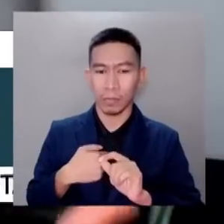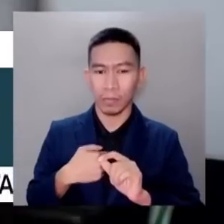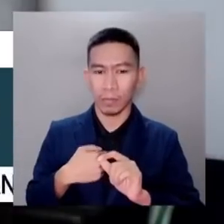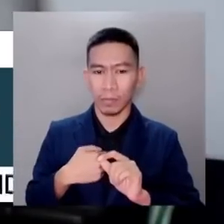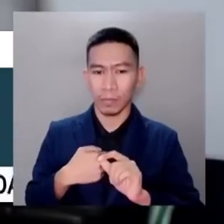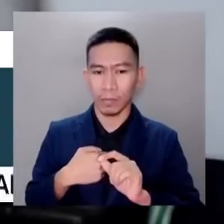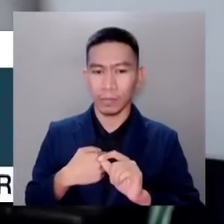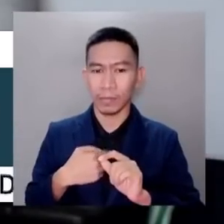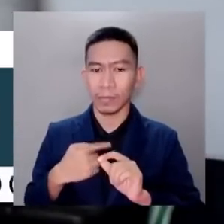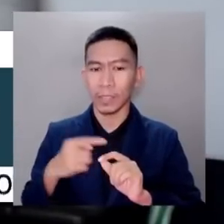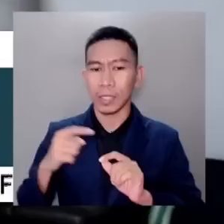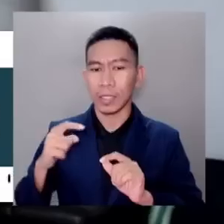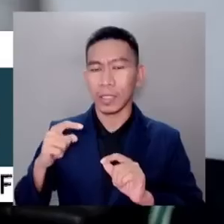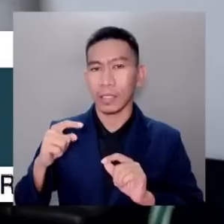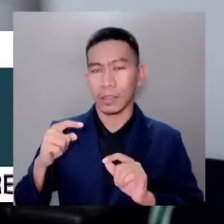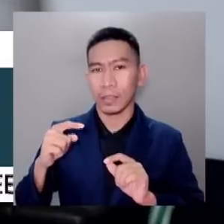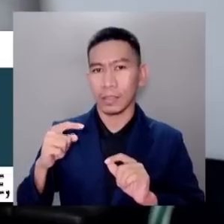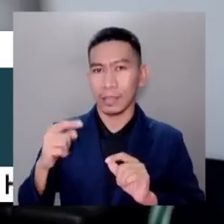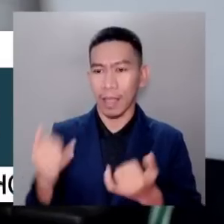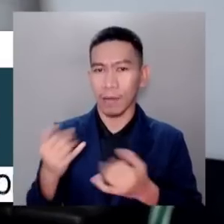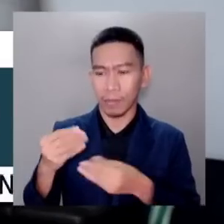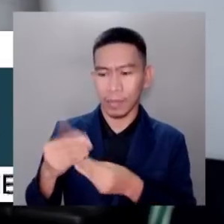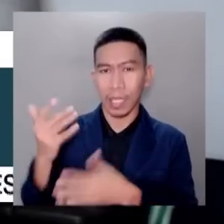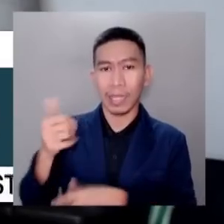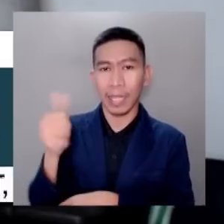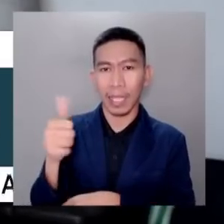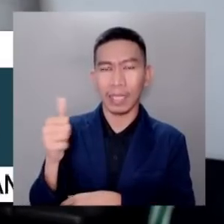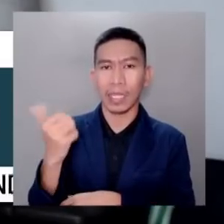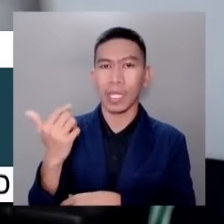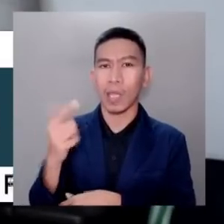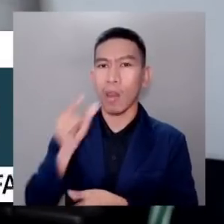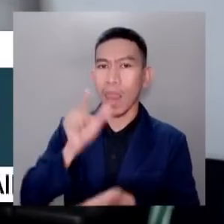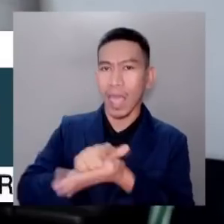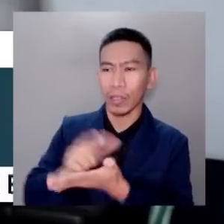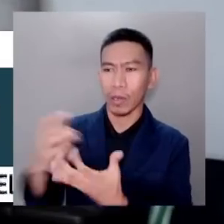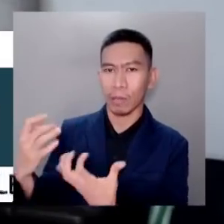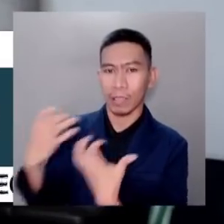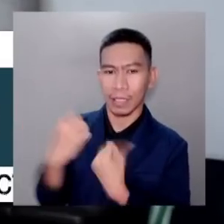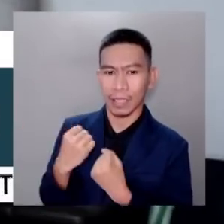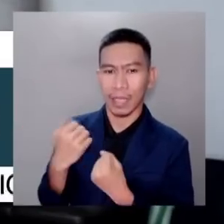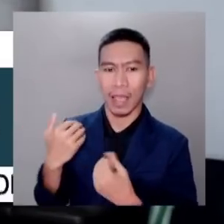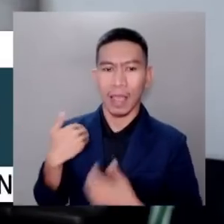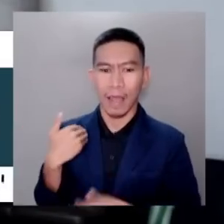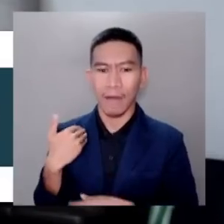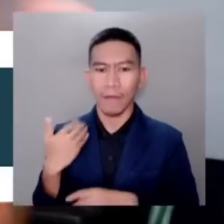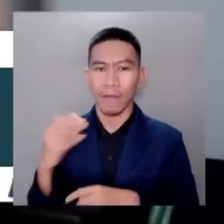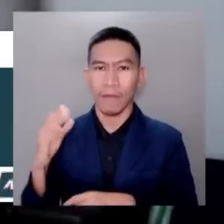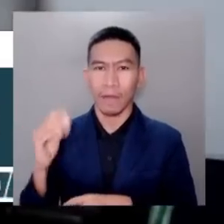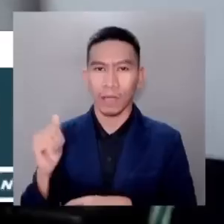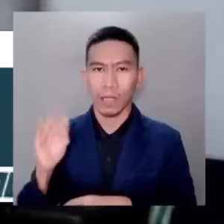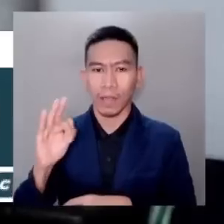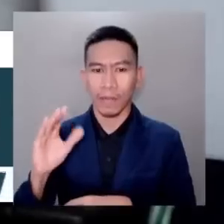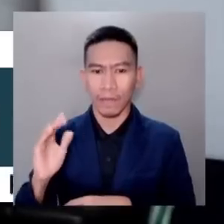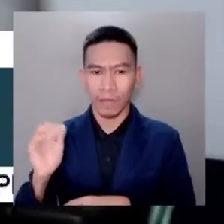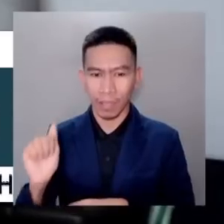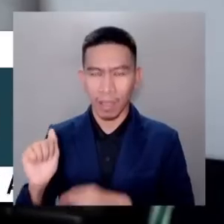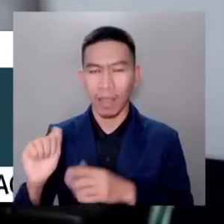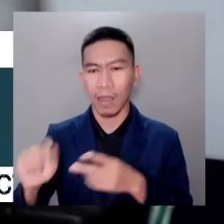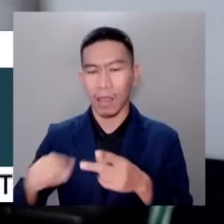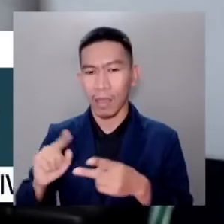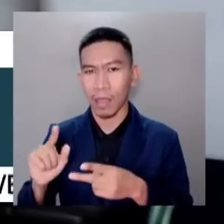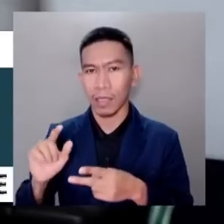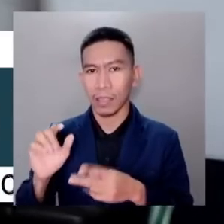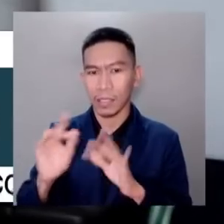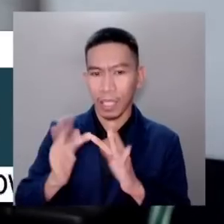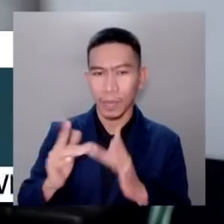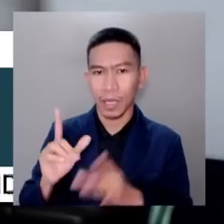10 arrest warrants I have, they're a little bit, you know, like Kafkaesque. They're a little bit laughable. The cyber libel case I and a